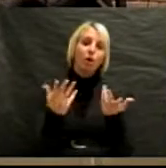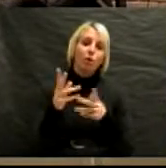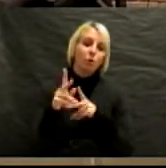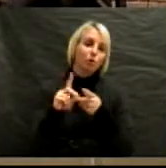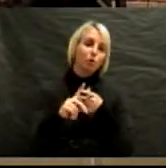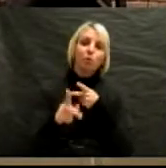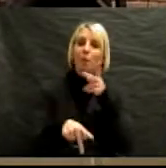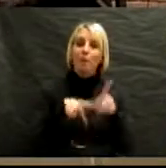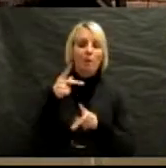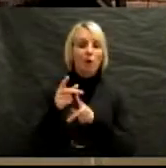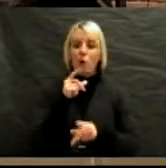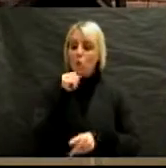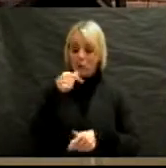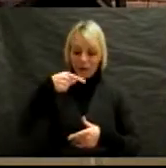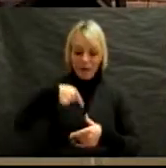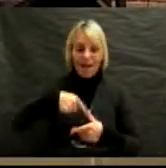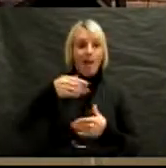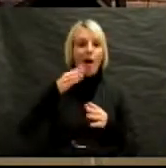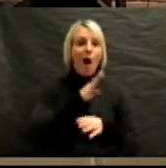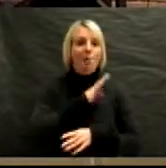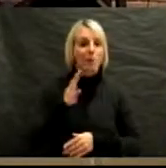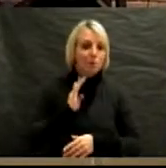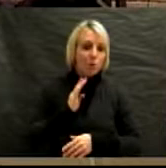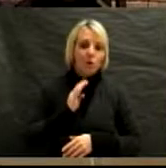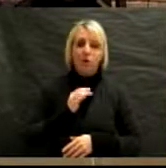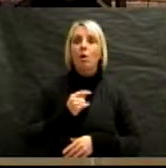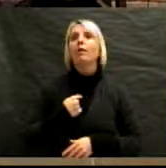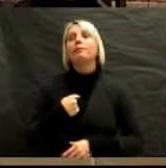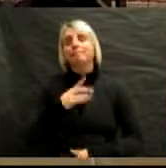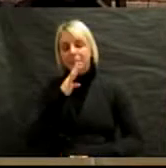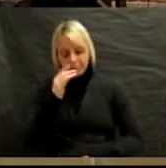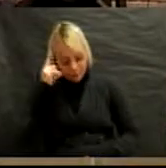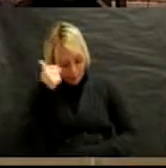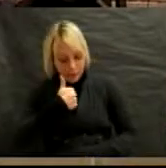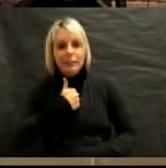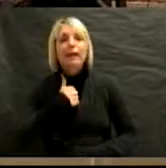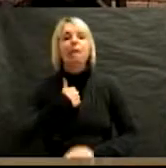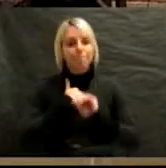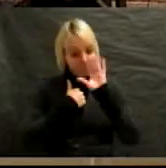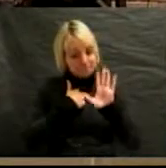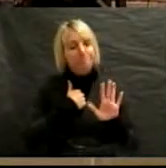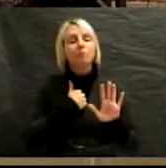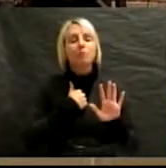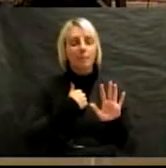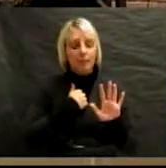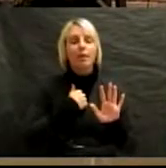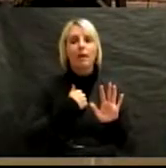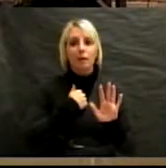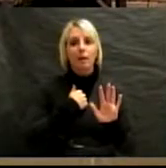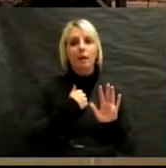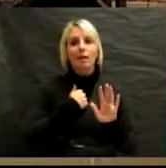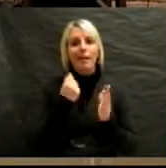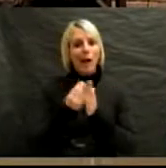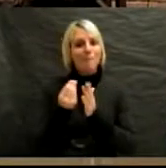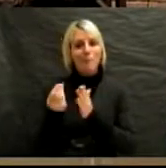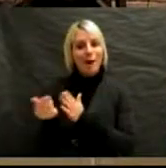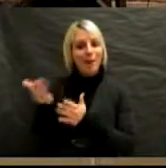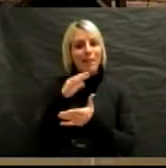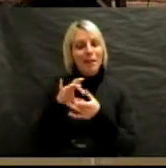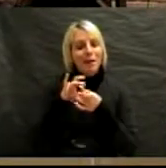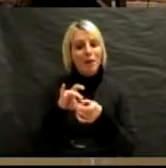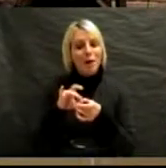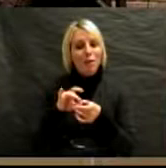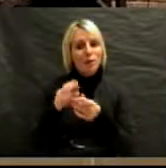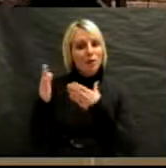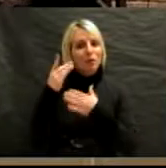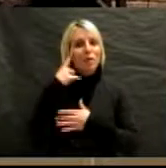myself, for any compensation that comes along with it. And I would ask anybody who is serving on this board, did they run for the board because they were